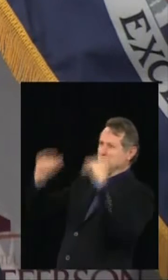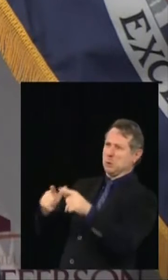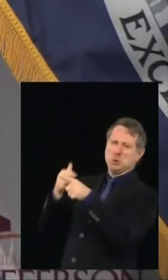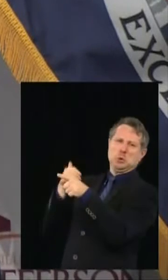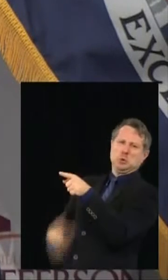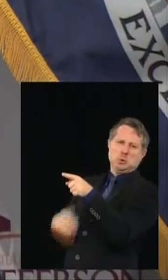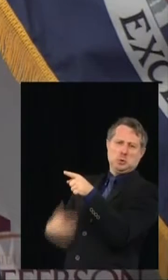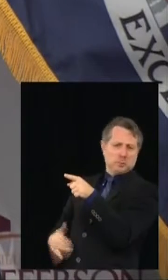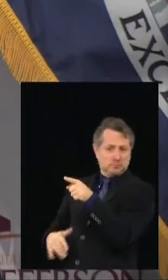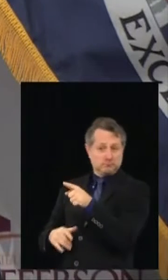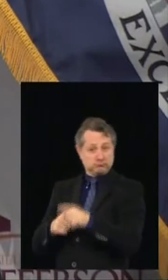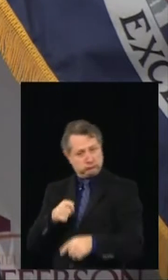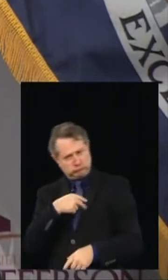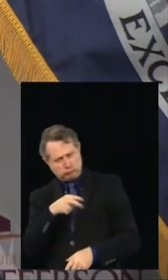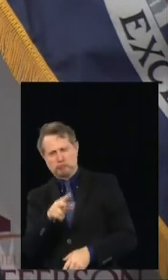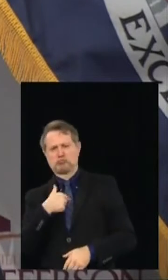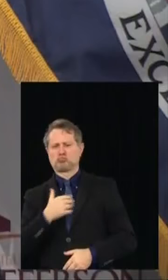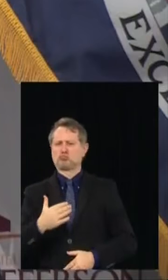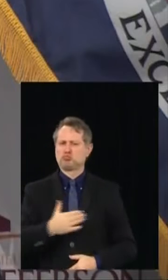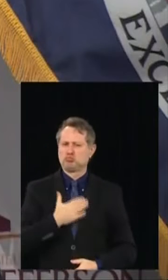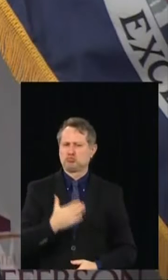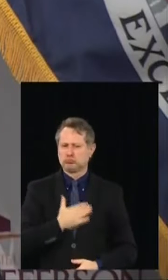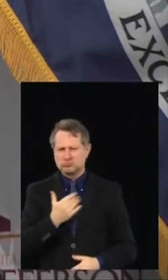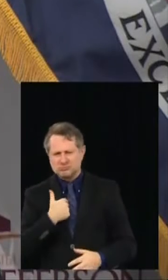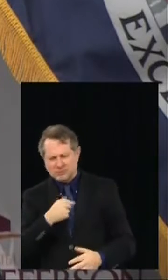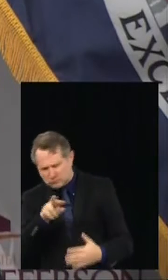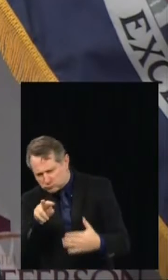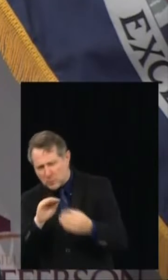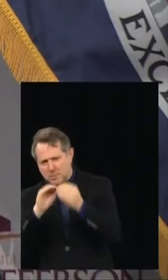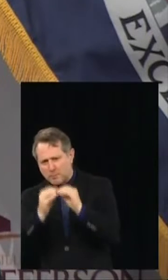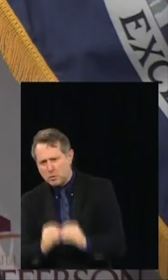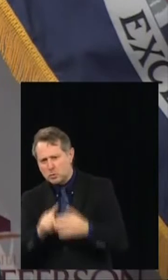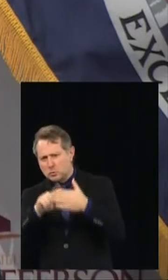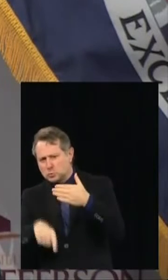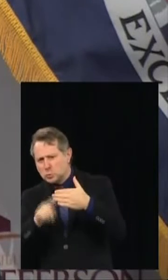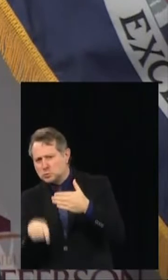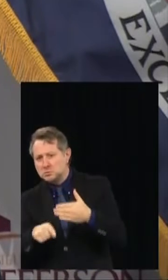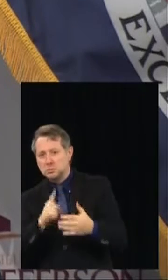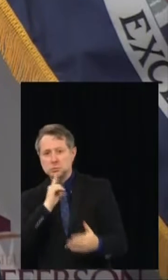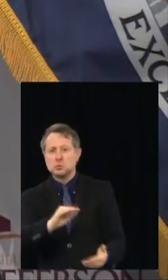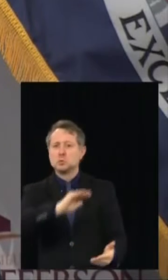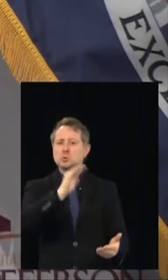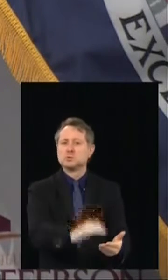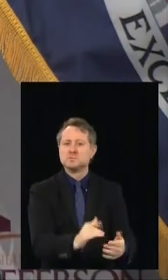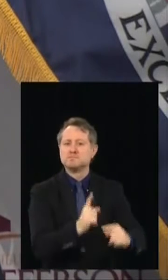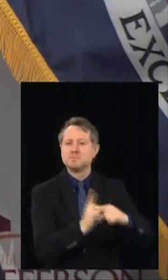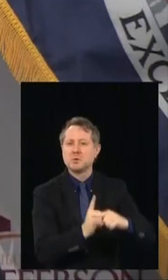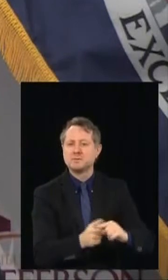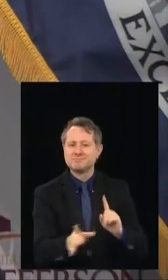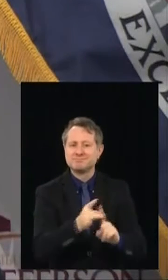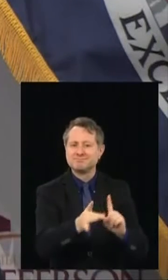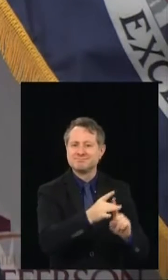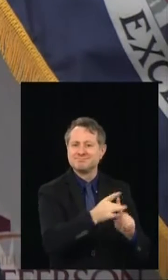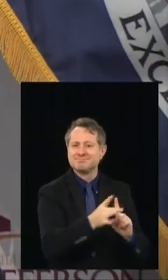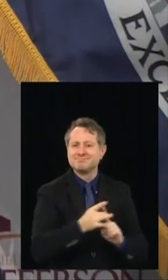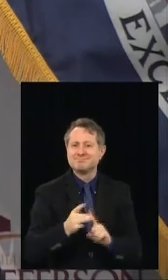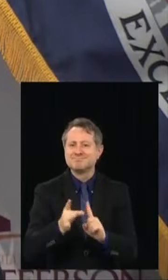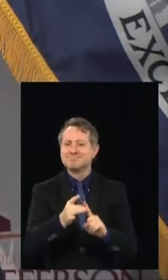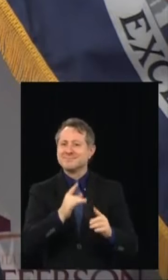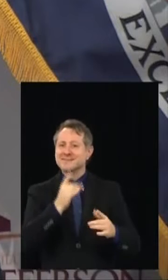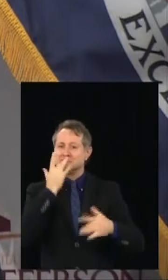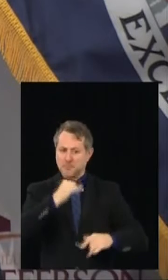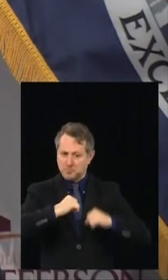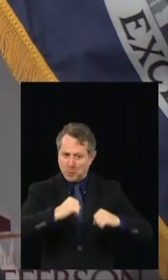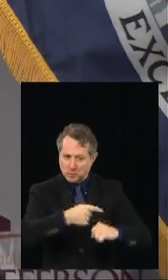glad the results we've seen show that we did what we had to do to protect them, and they protected themselves. But that's good